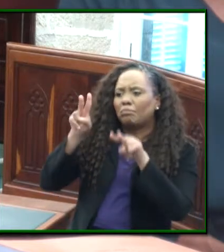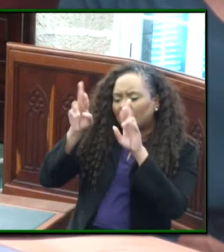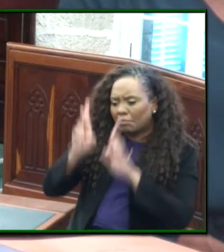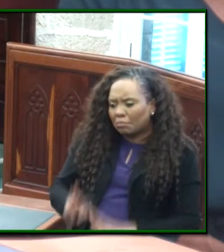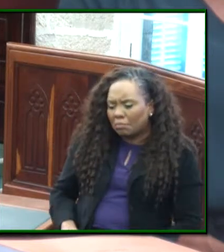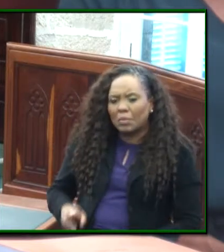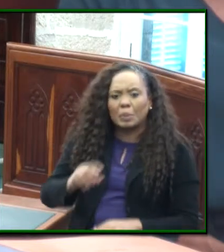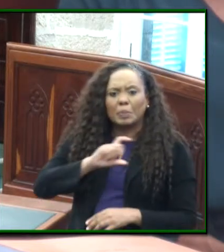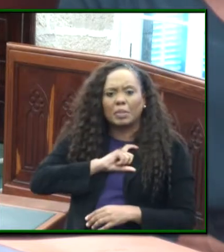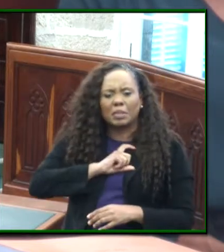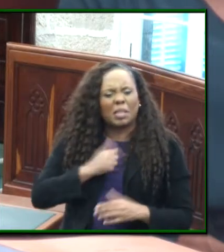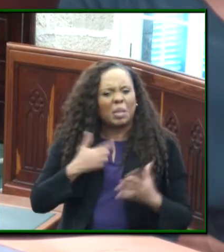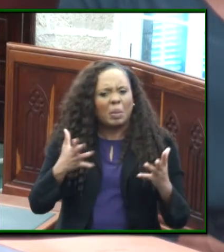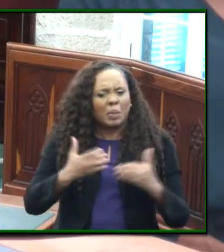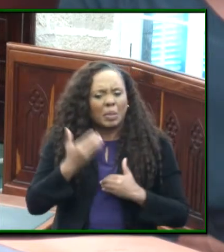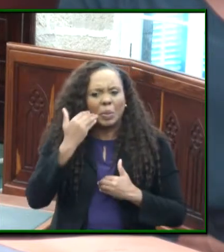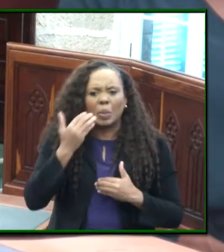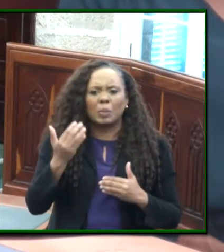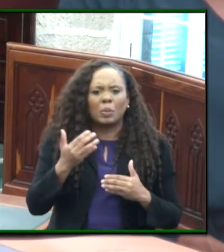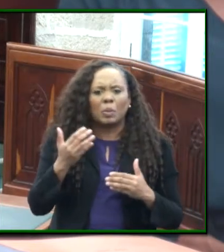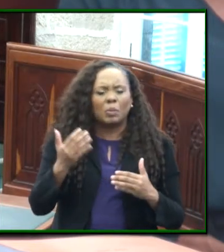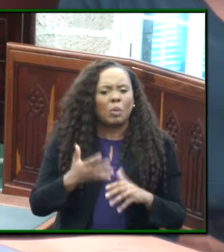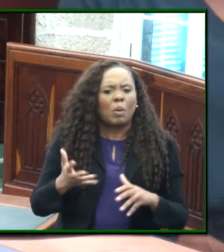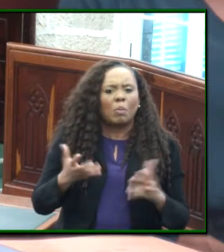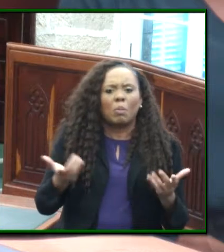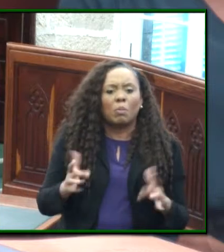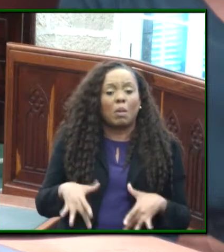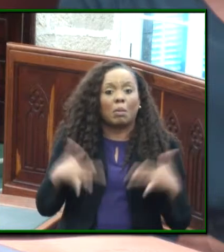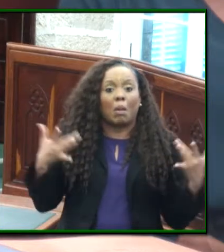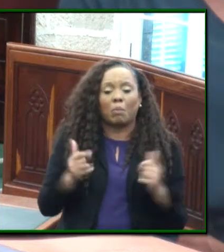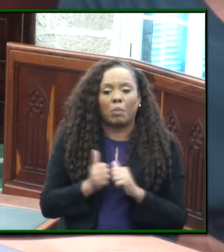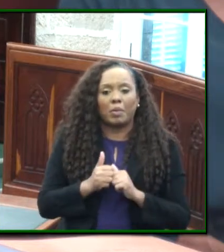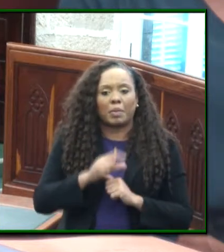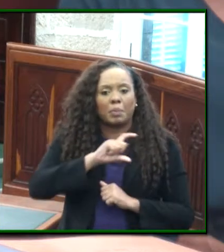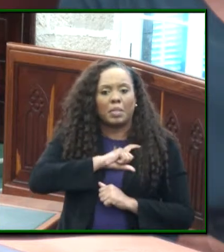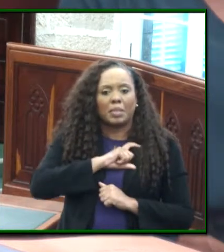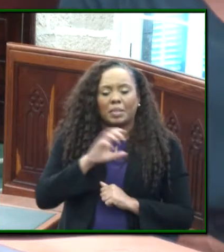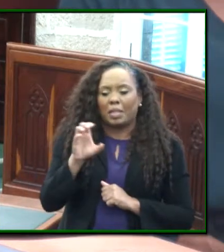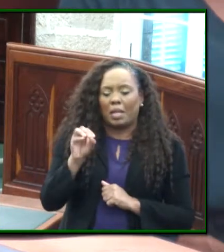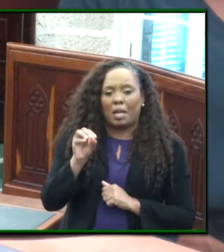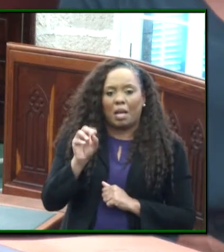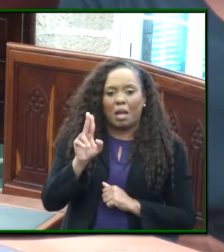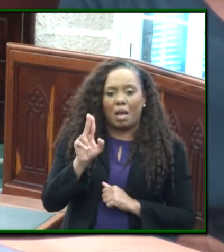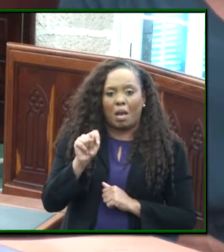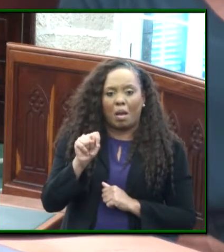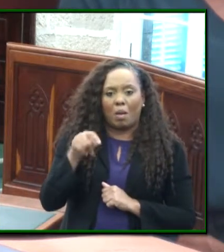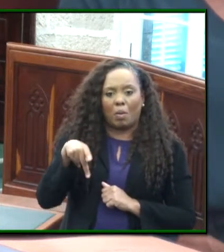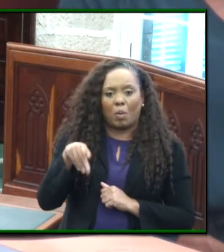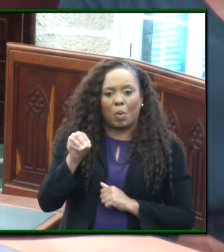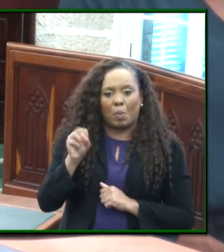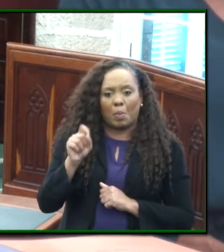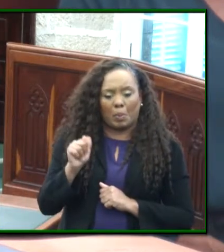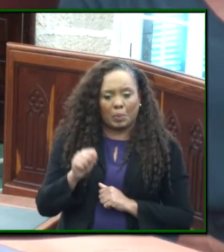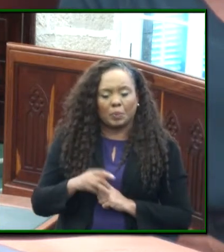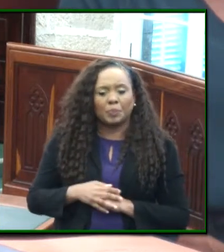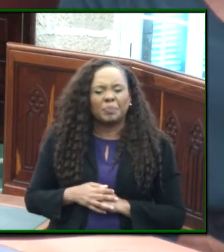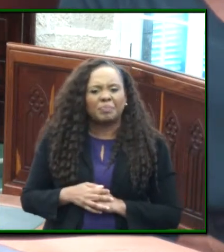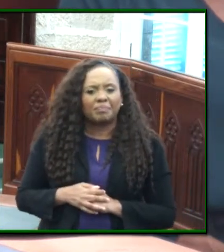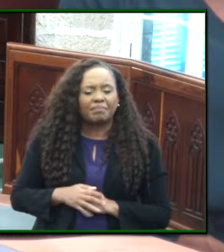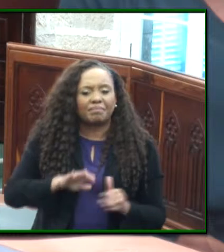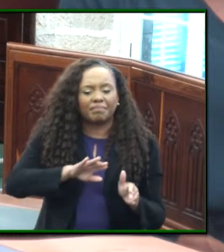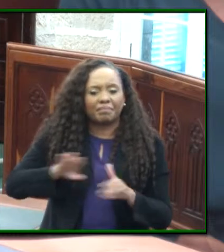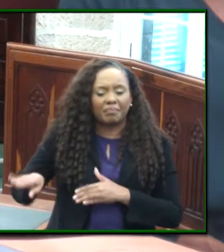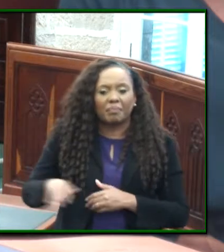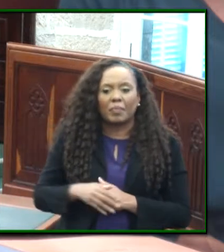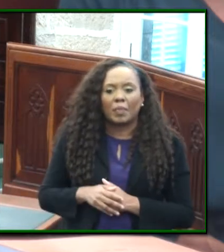that and what is the plan for it for this year. Now, the other thing as well that I